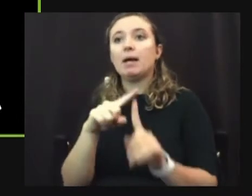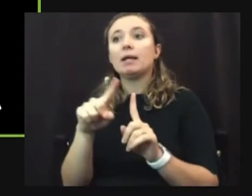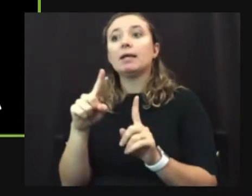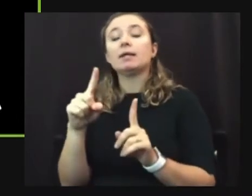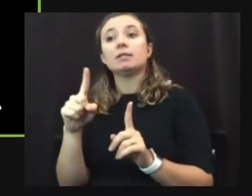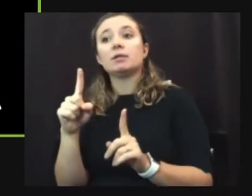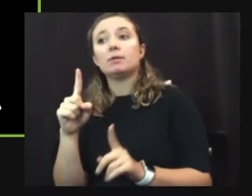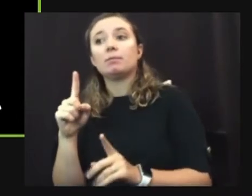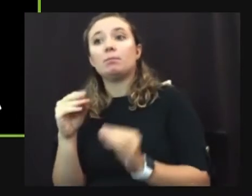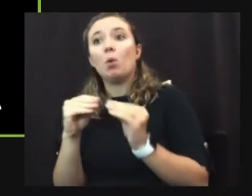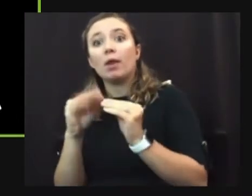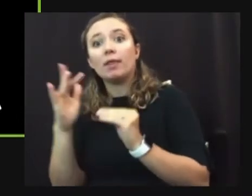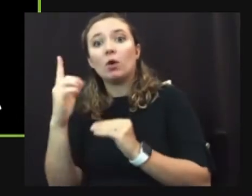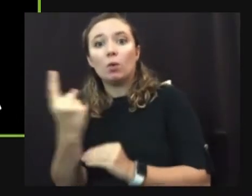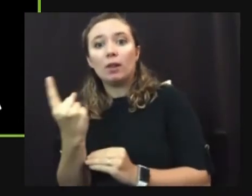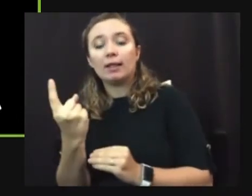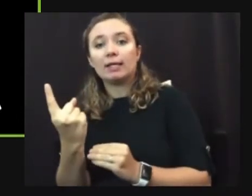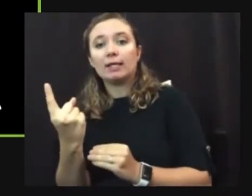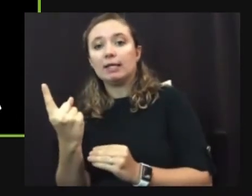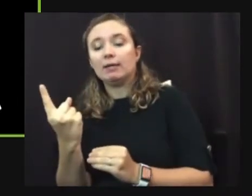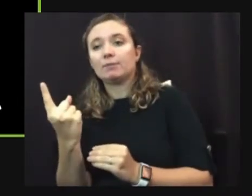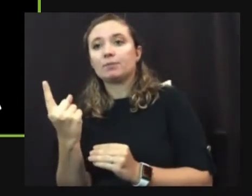in.